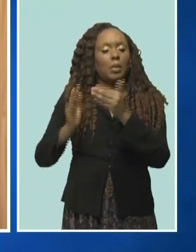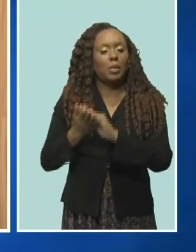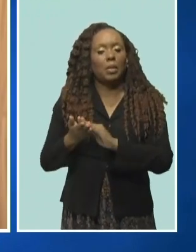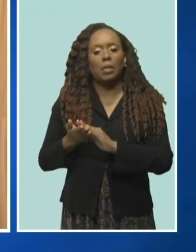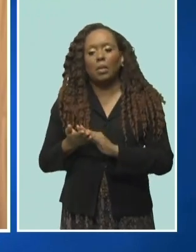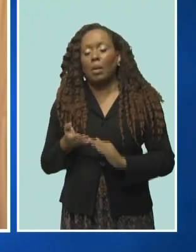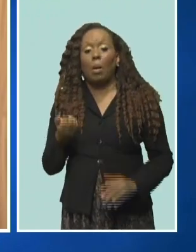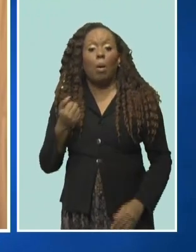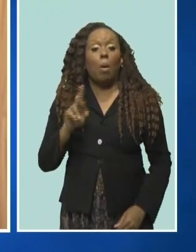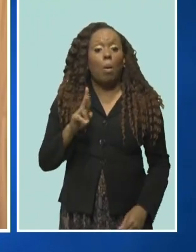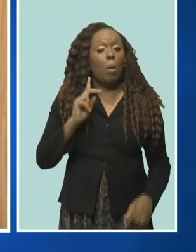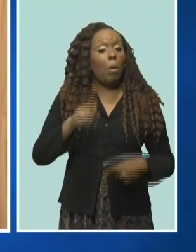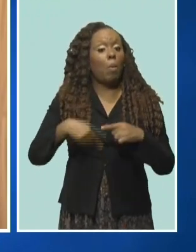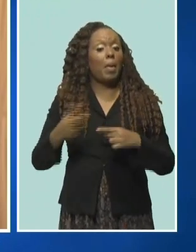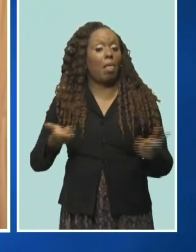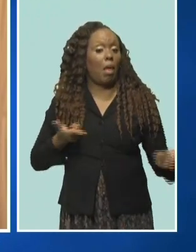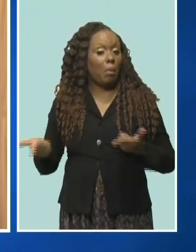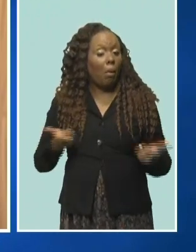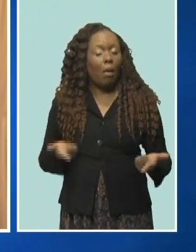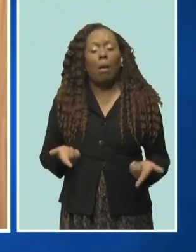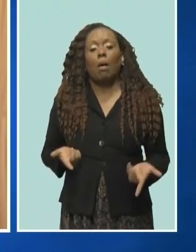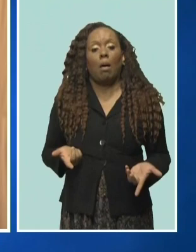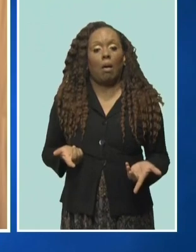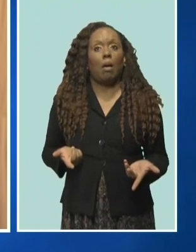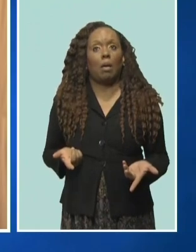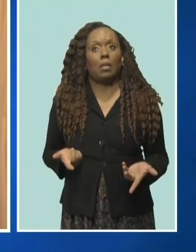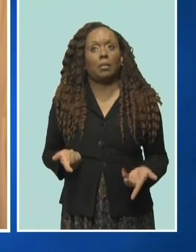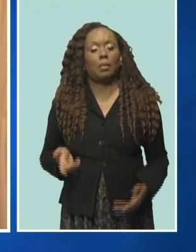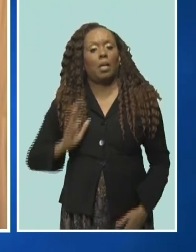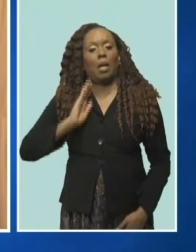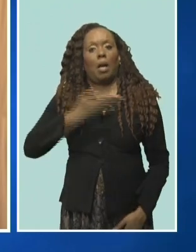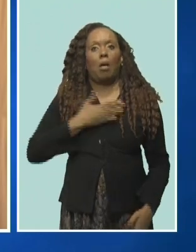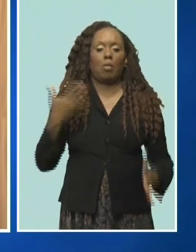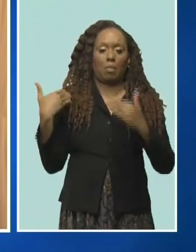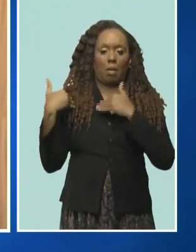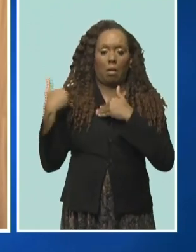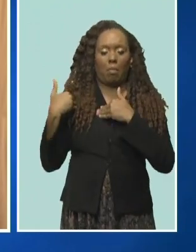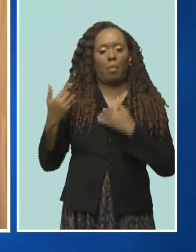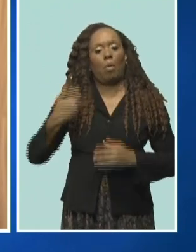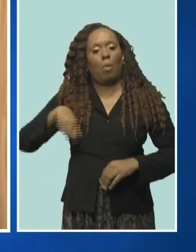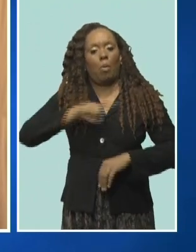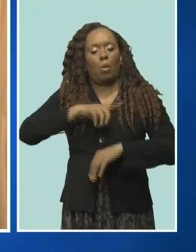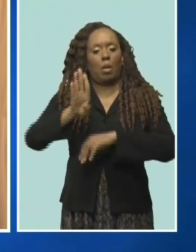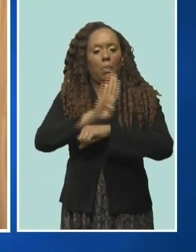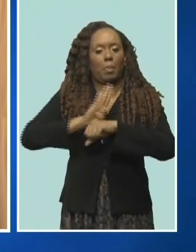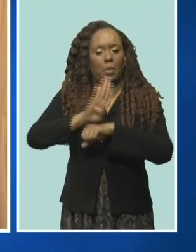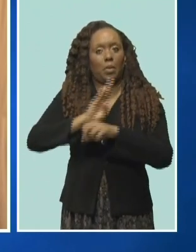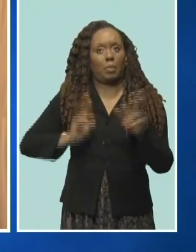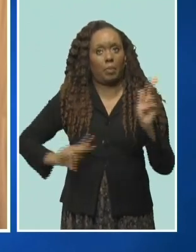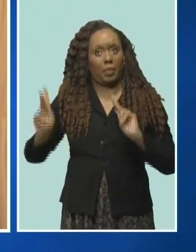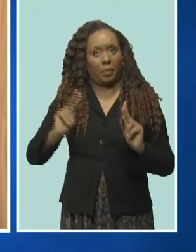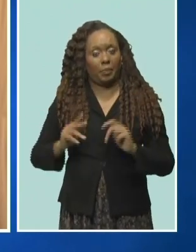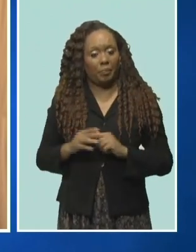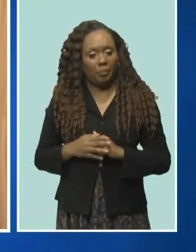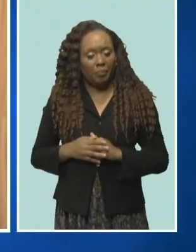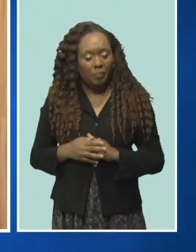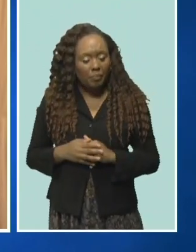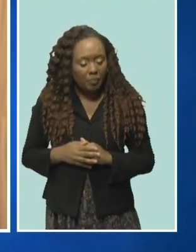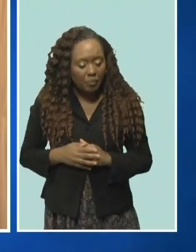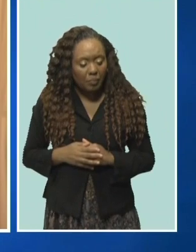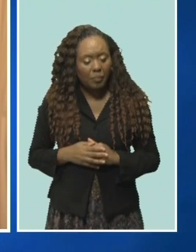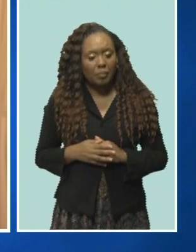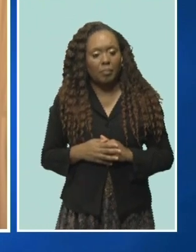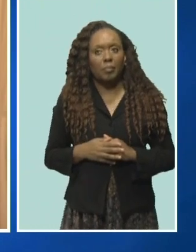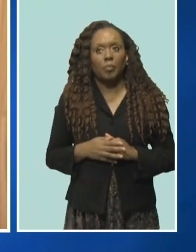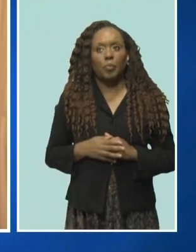to let others know that this is your mission, our mission as a Bajan people. And I call now formally to